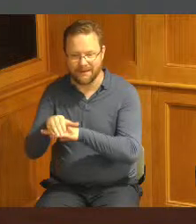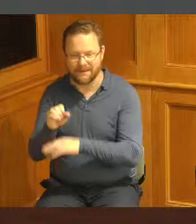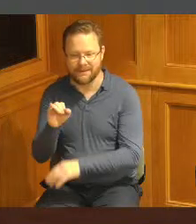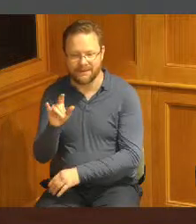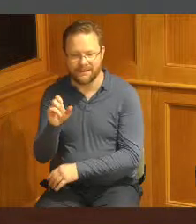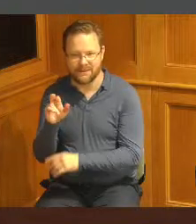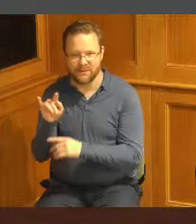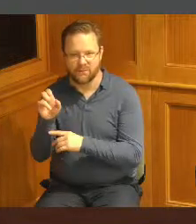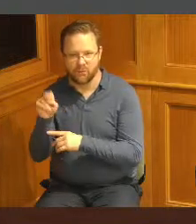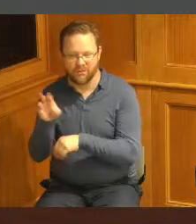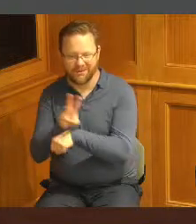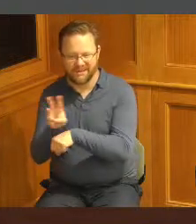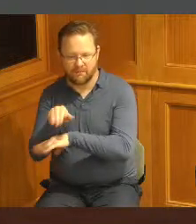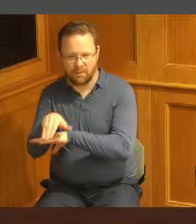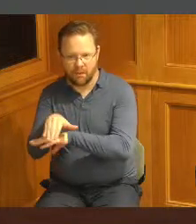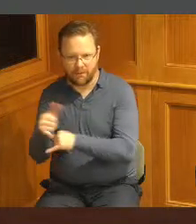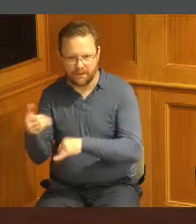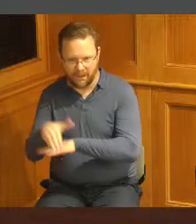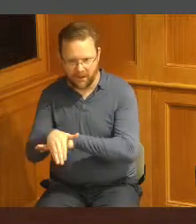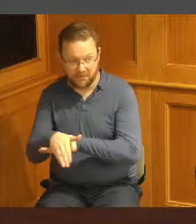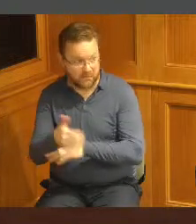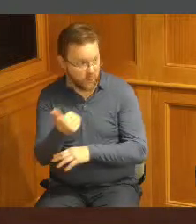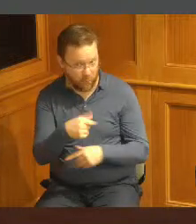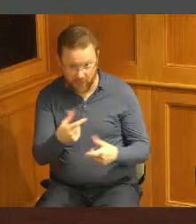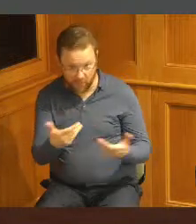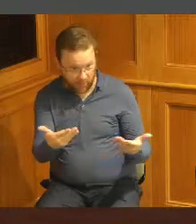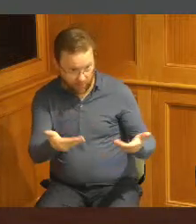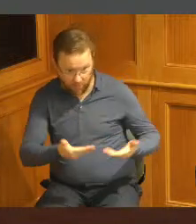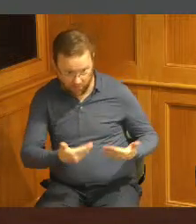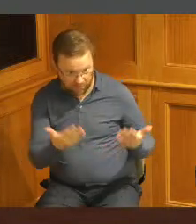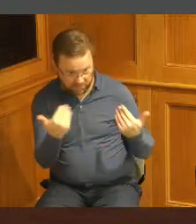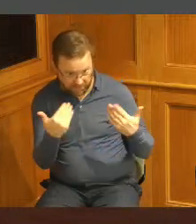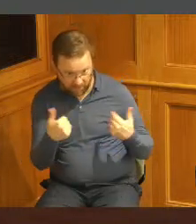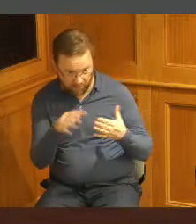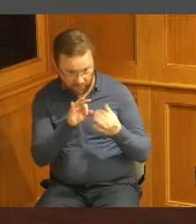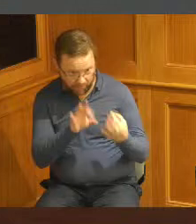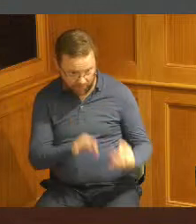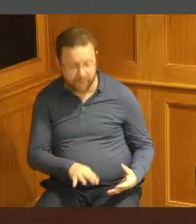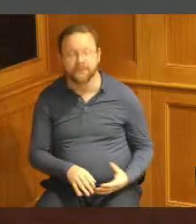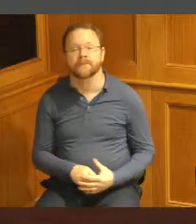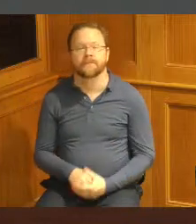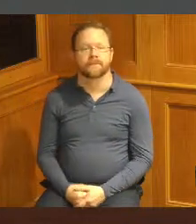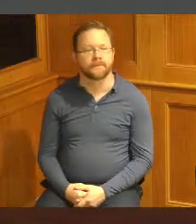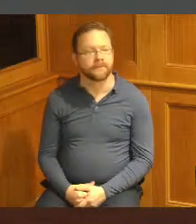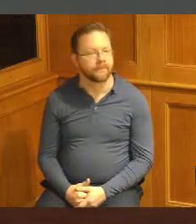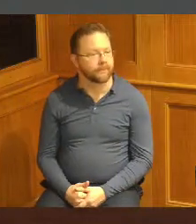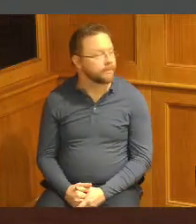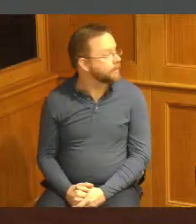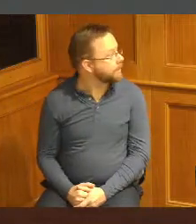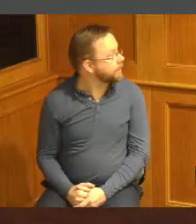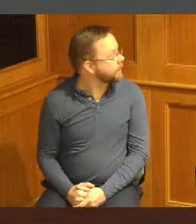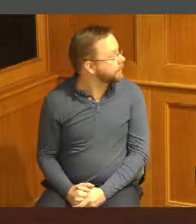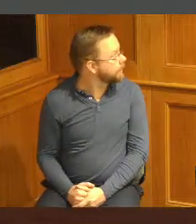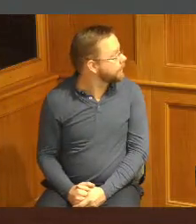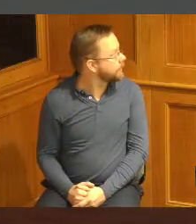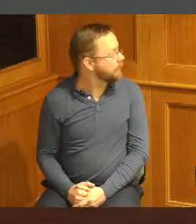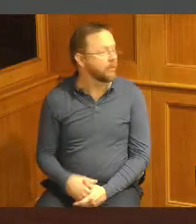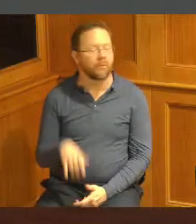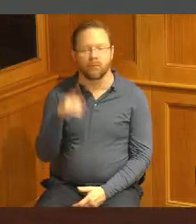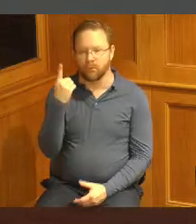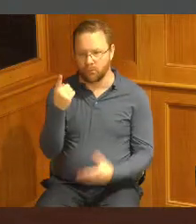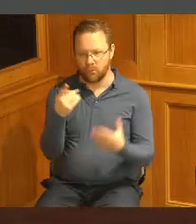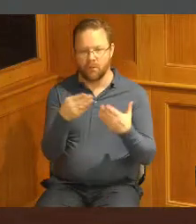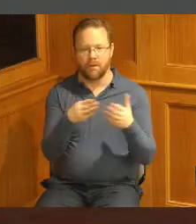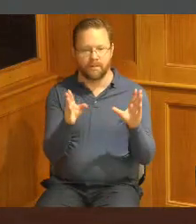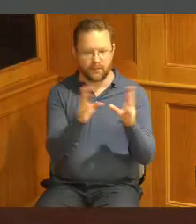6 p.m. For anyone who wants to come out for that. But we've had, again, as I said, one public hearing.